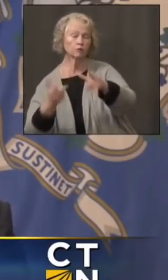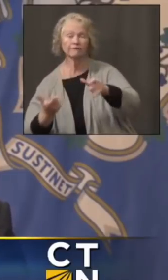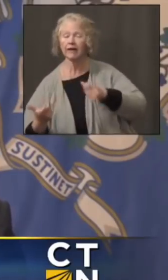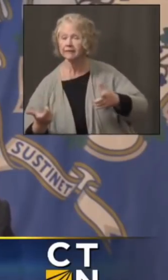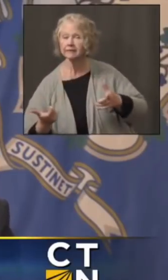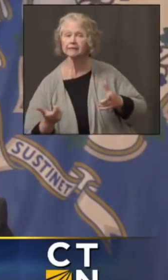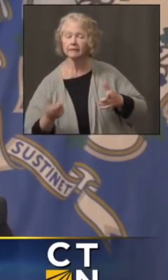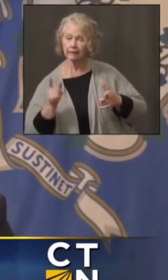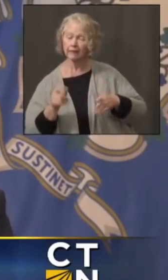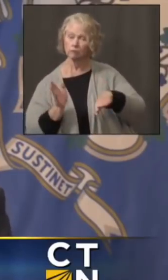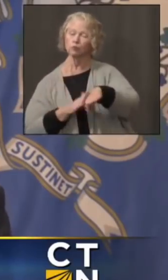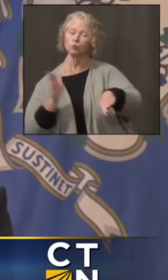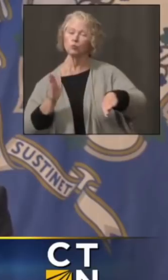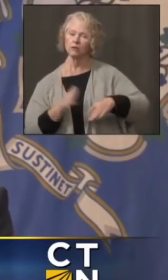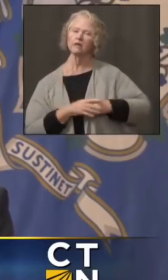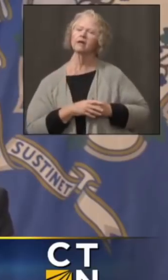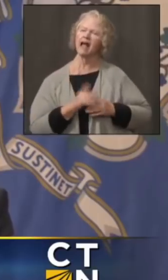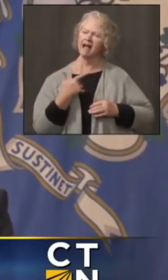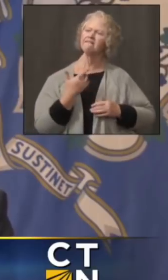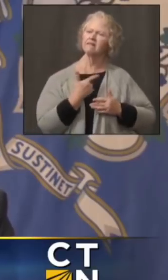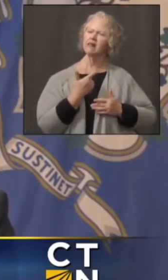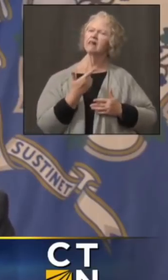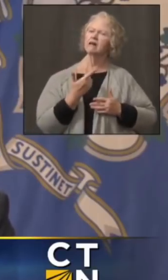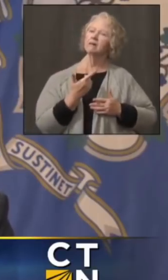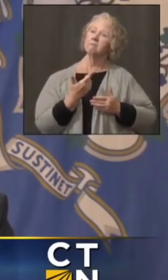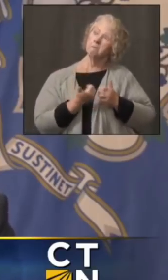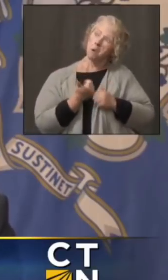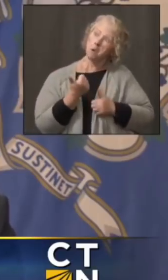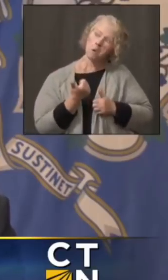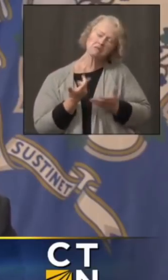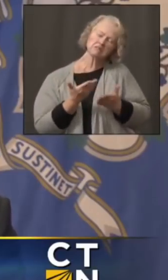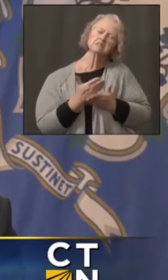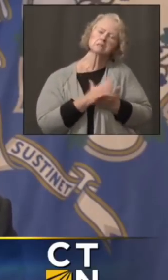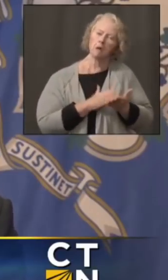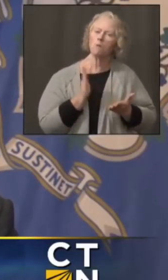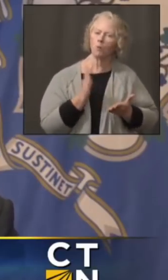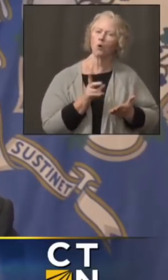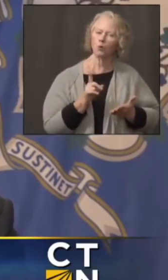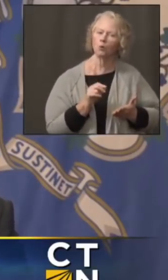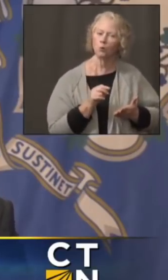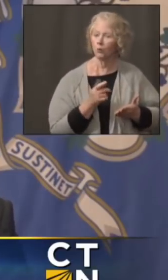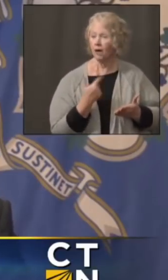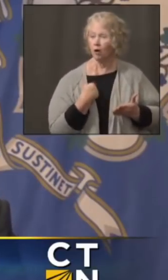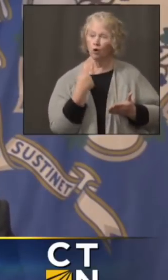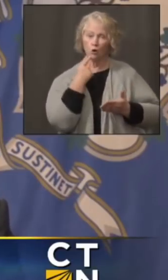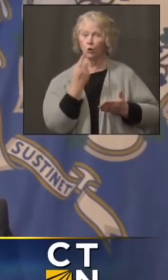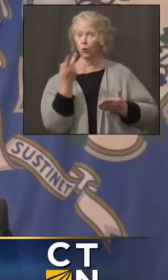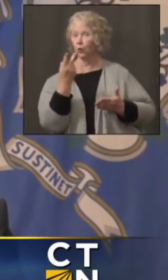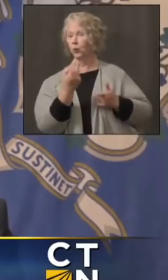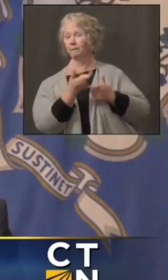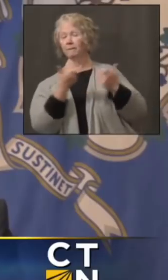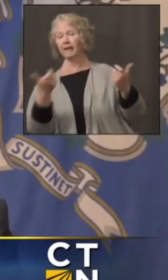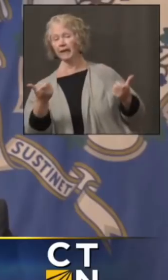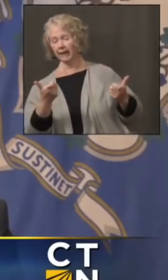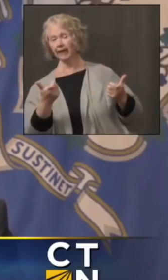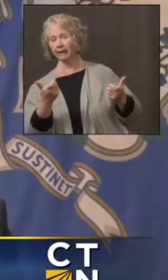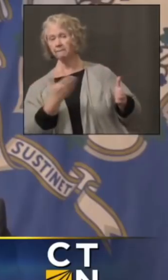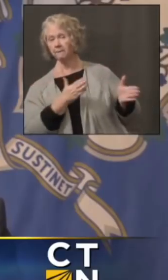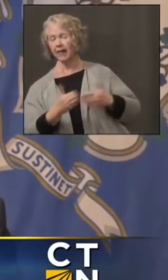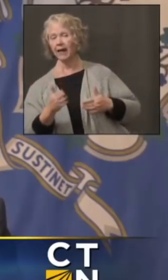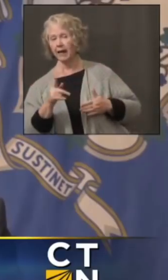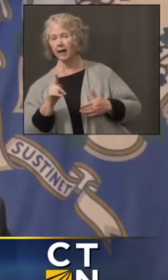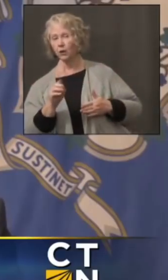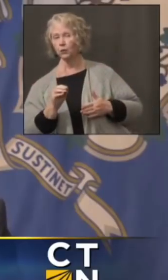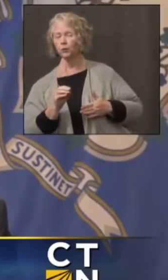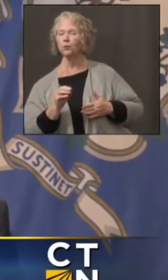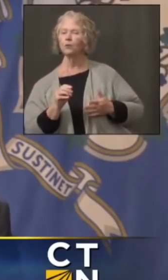think most of them are. Some will do it. Let's see. I mean, I've heard, 2 of our biggest cities have already stepped forward to do this.